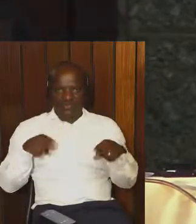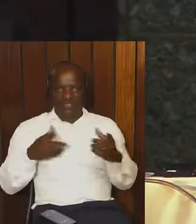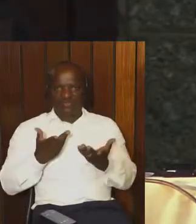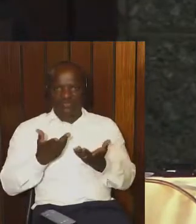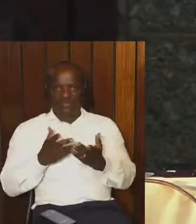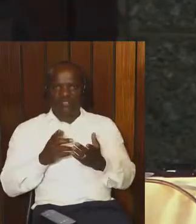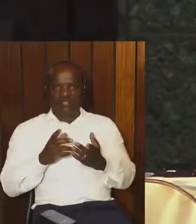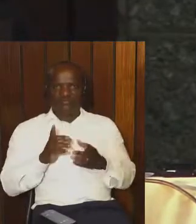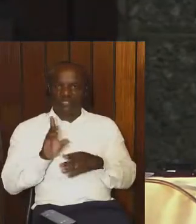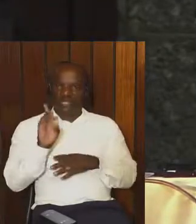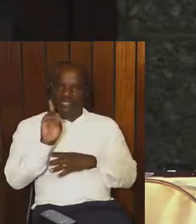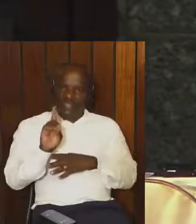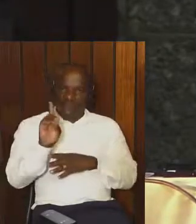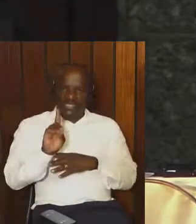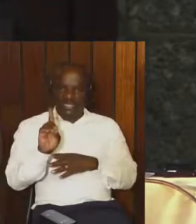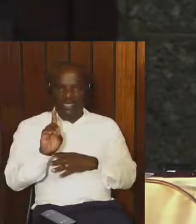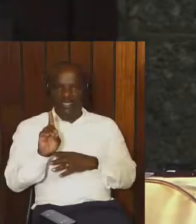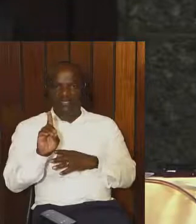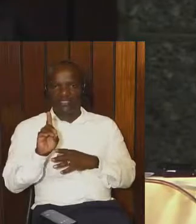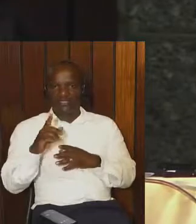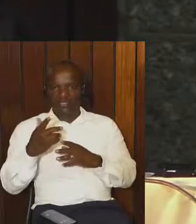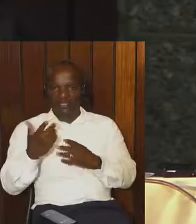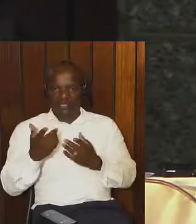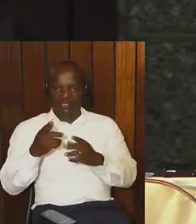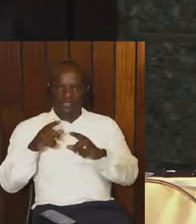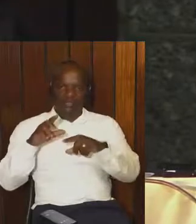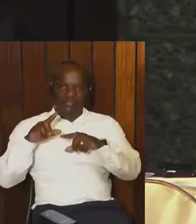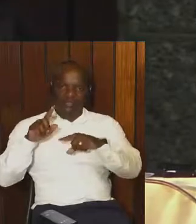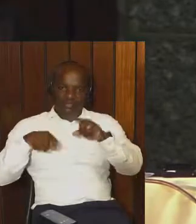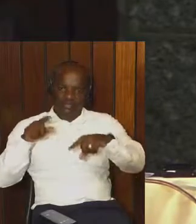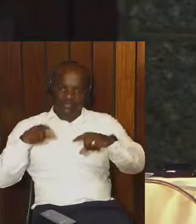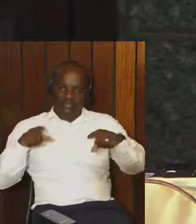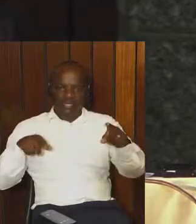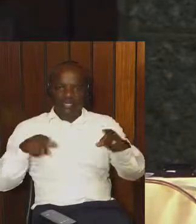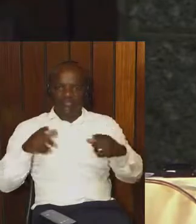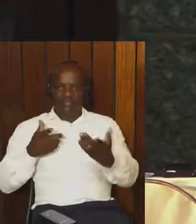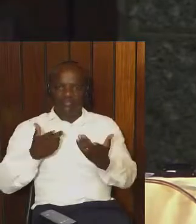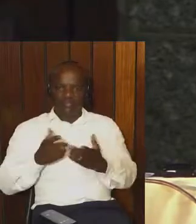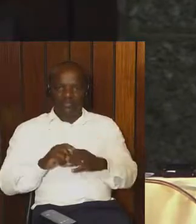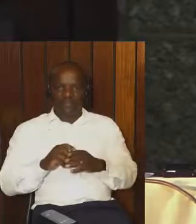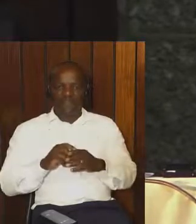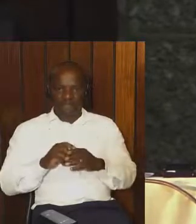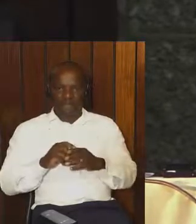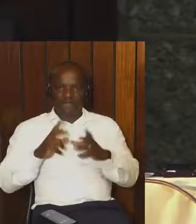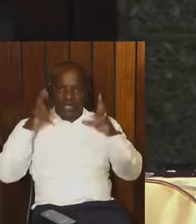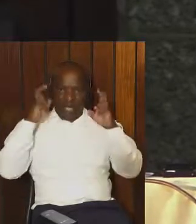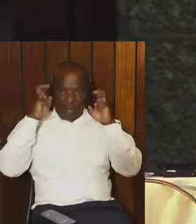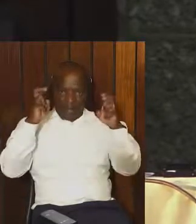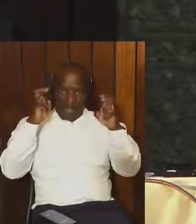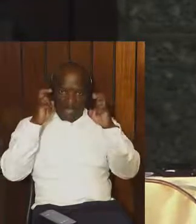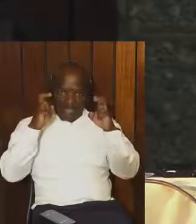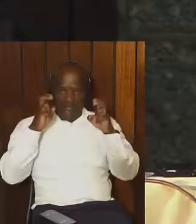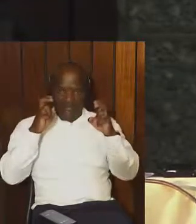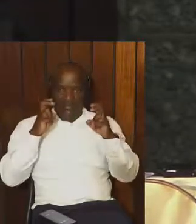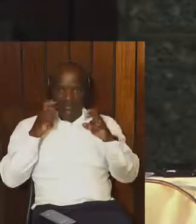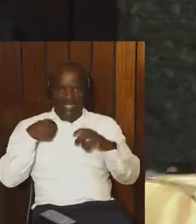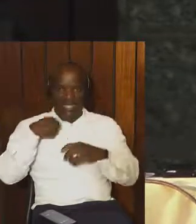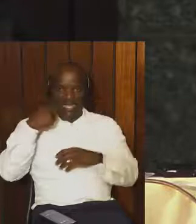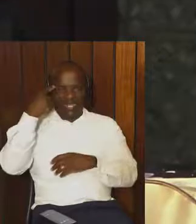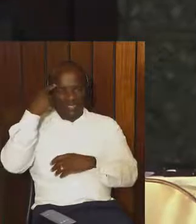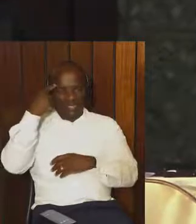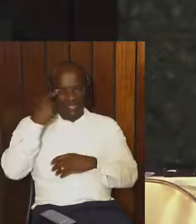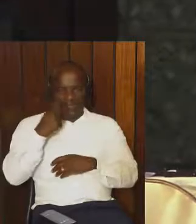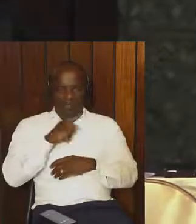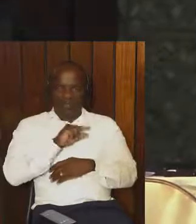to Davidton, we have heard the issues relating to the various other areas. The issue of buses, and I think I must